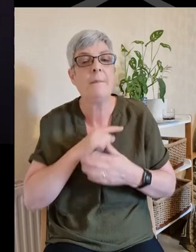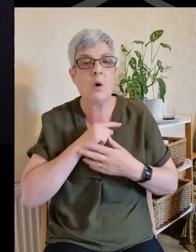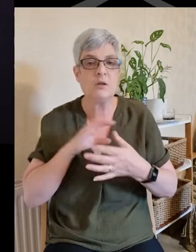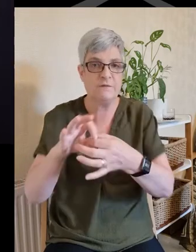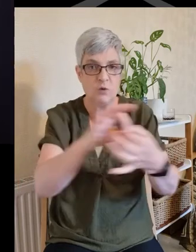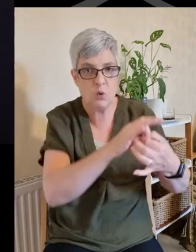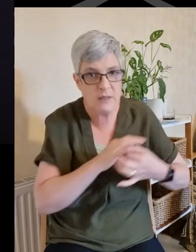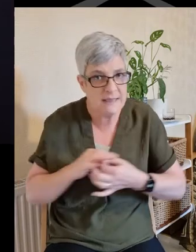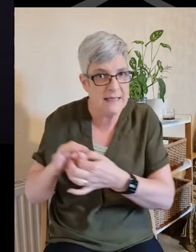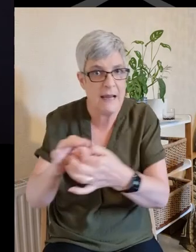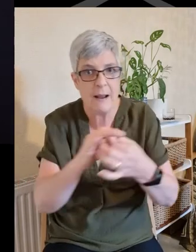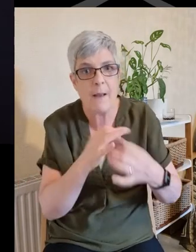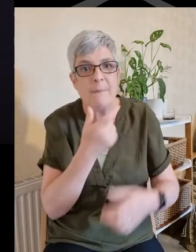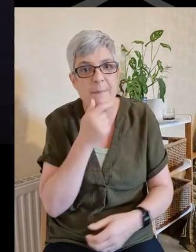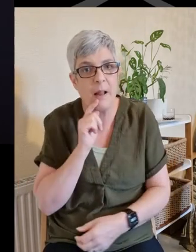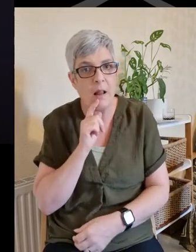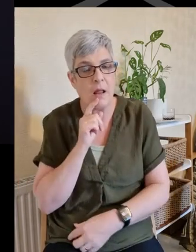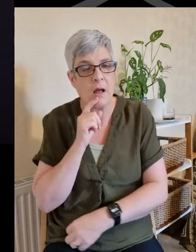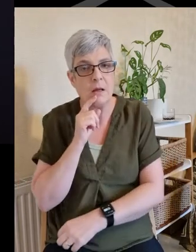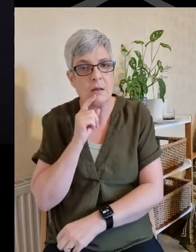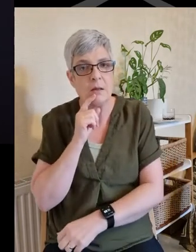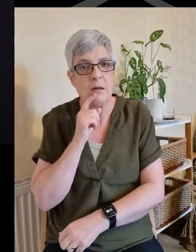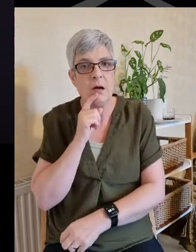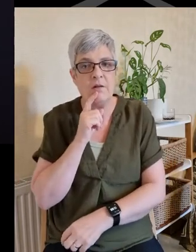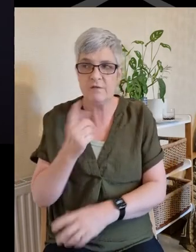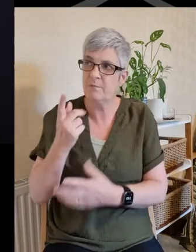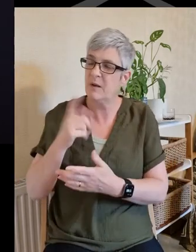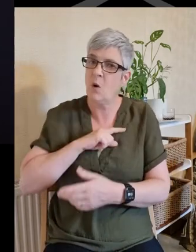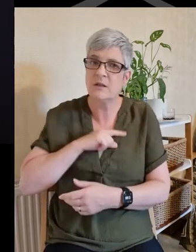the concern for the glory of God.